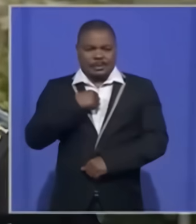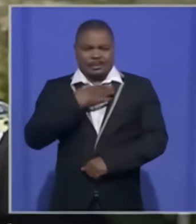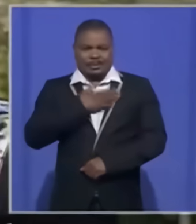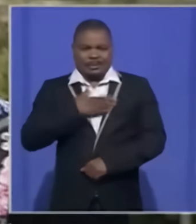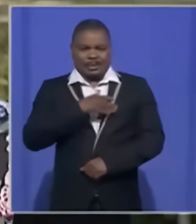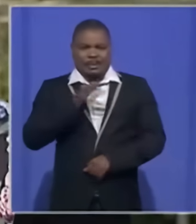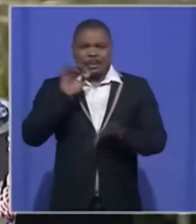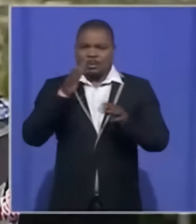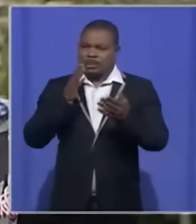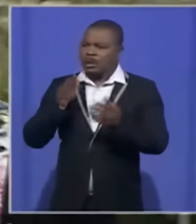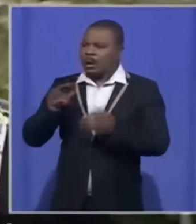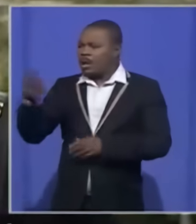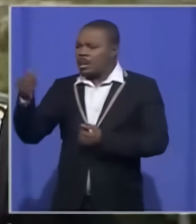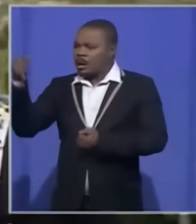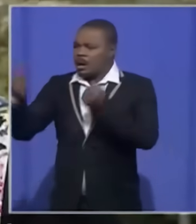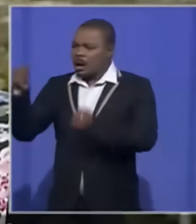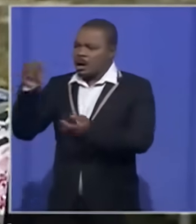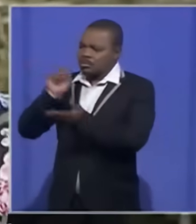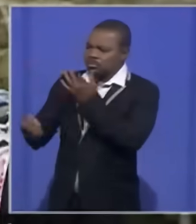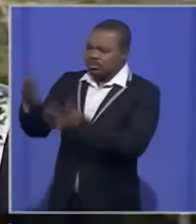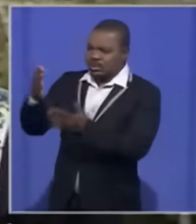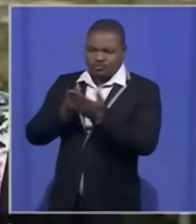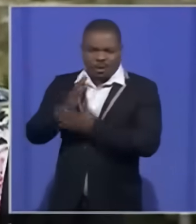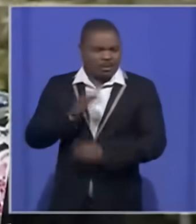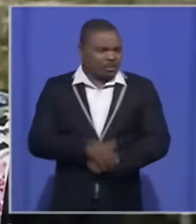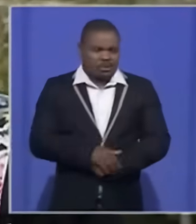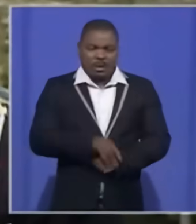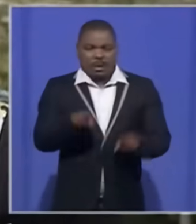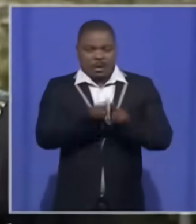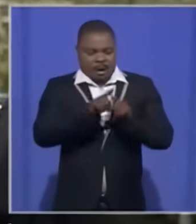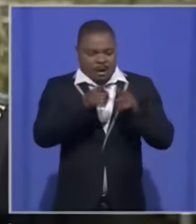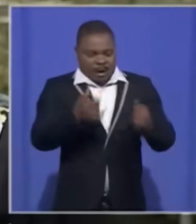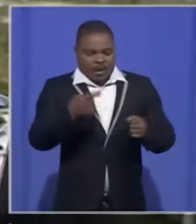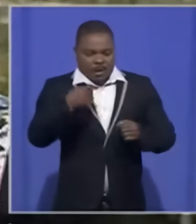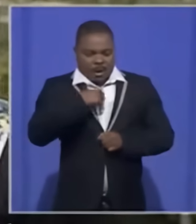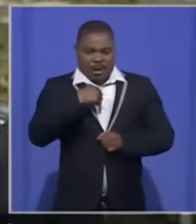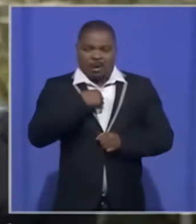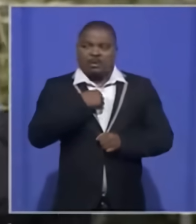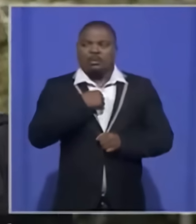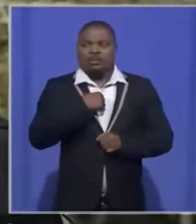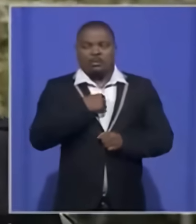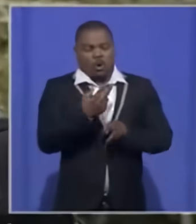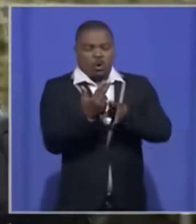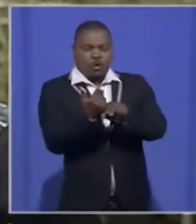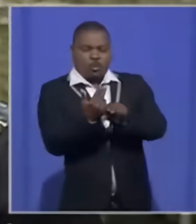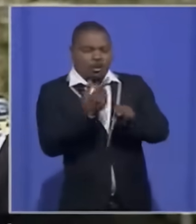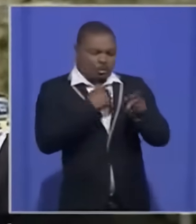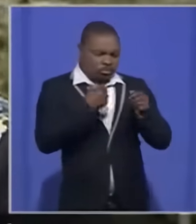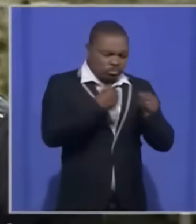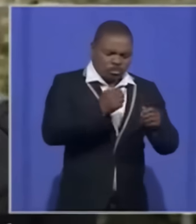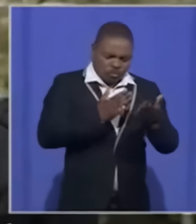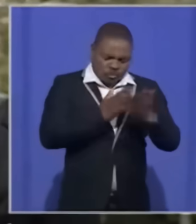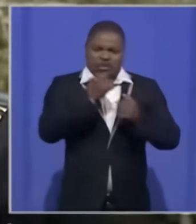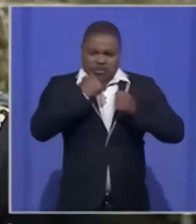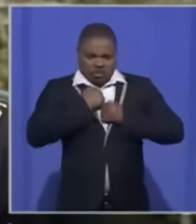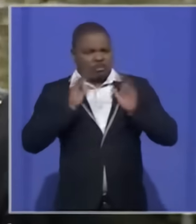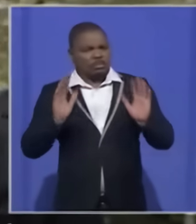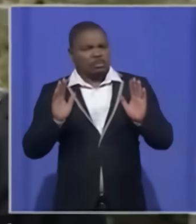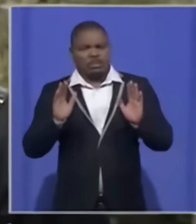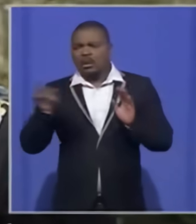right to burn another person's car. I mean, if I take an Uber right now, it is my choice. I don't think the taxi associations or